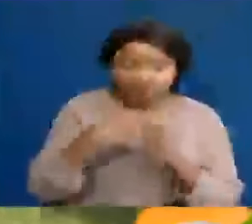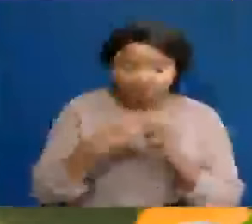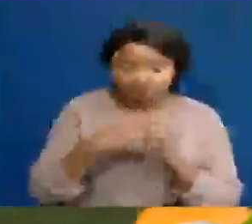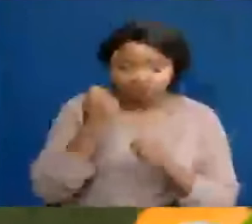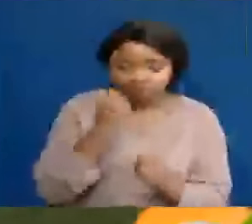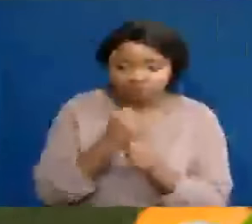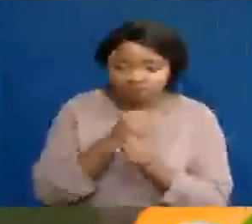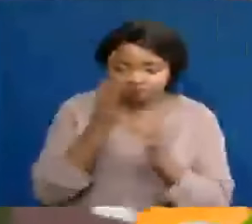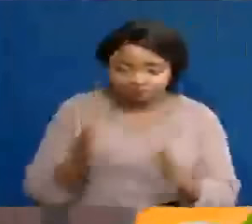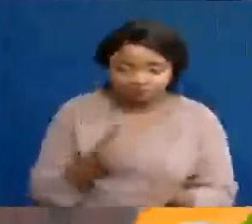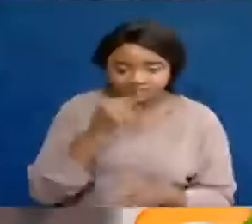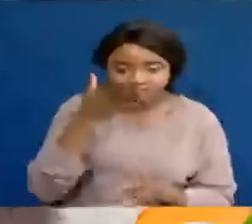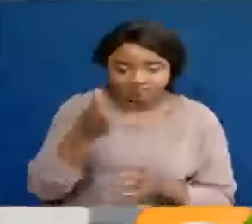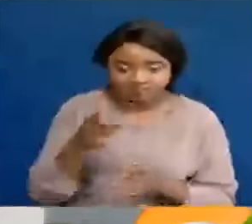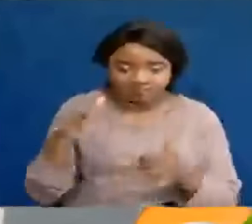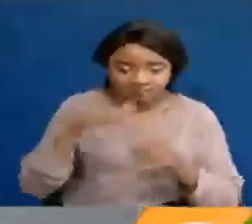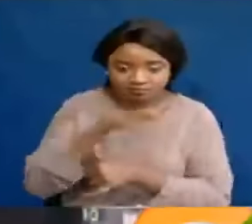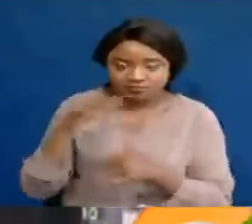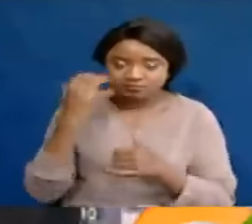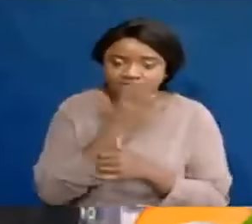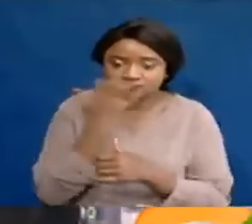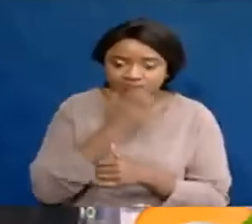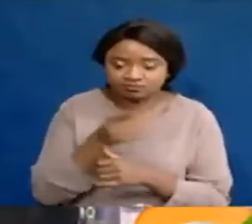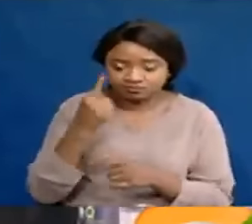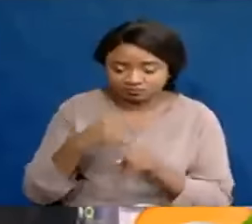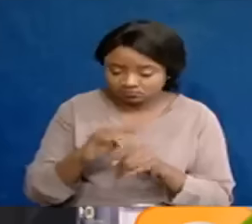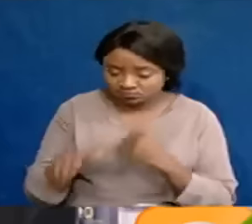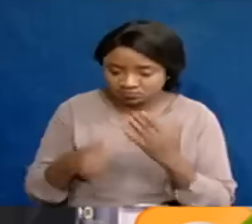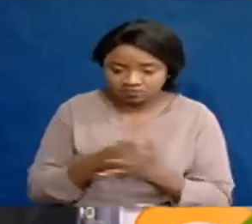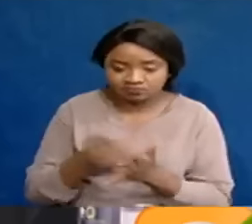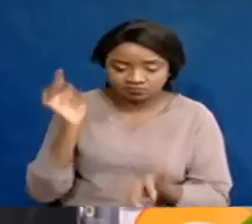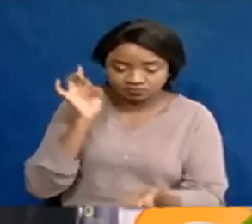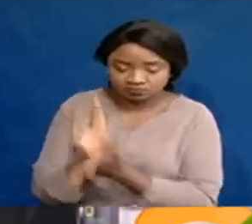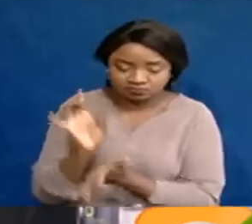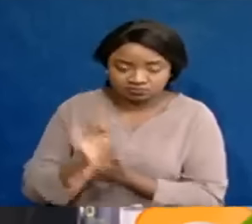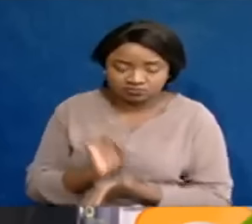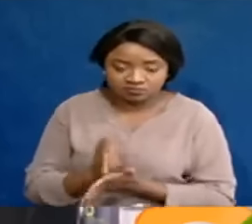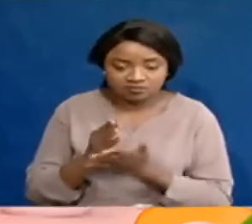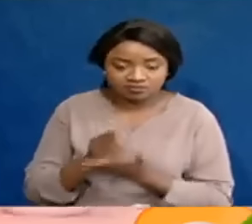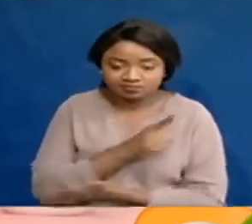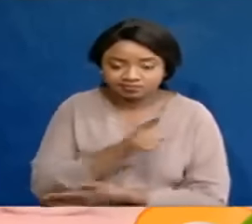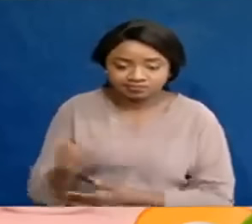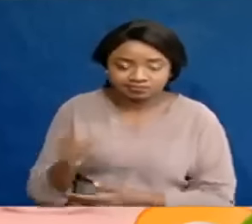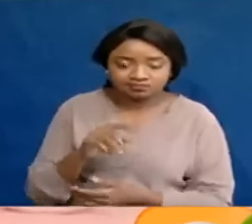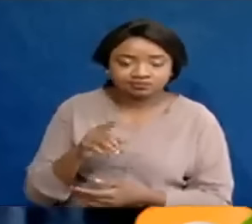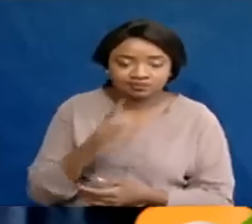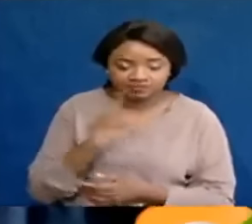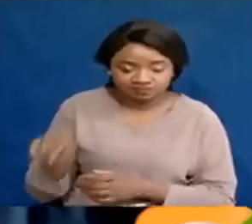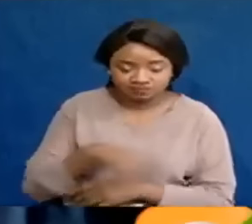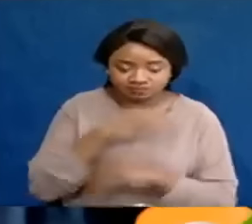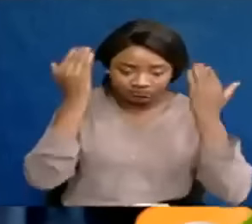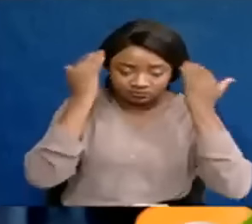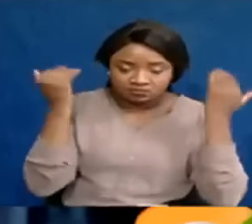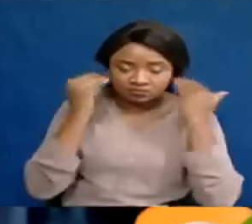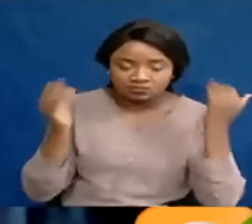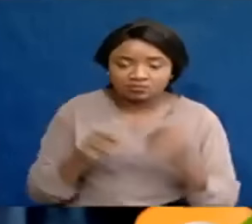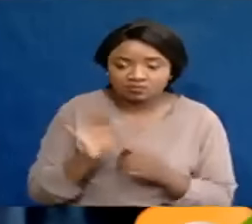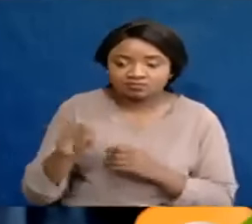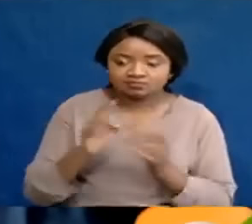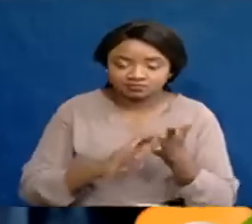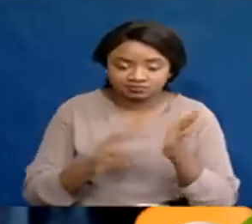under Gachagua on contract basis were sacked. Some of the employees have since moved to court for redress. Their contracts were